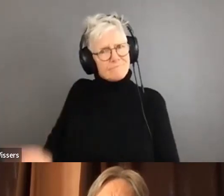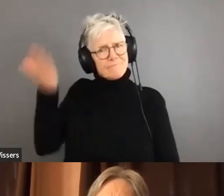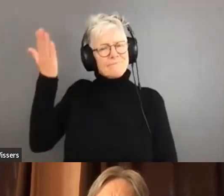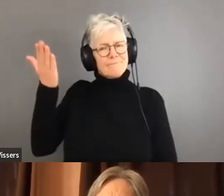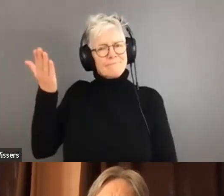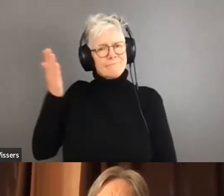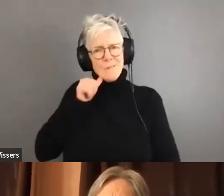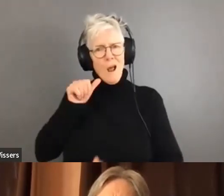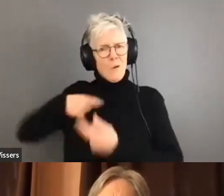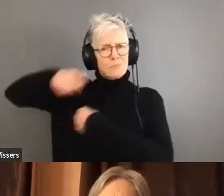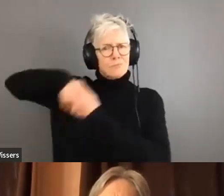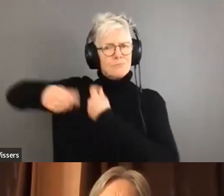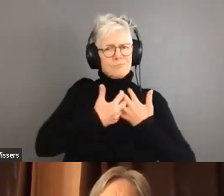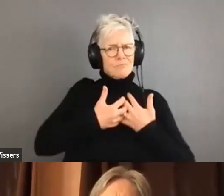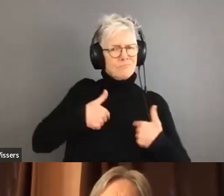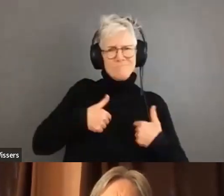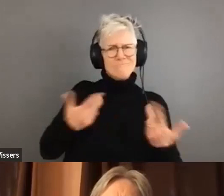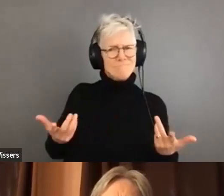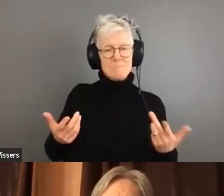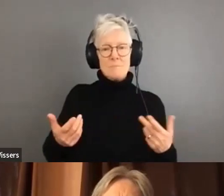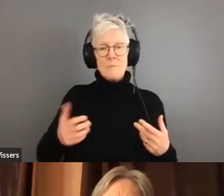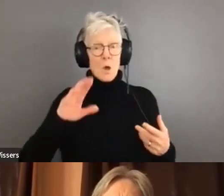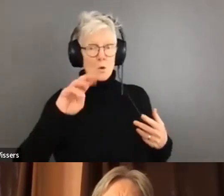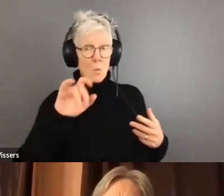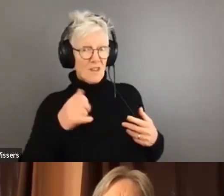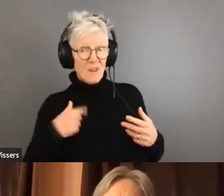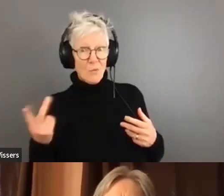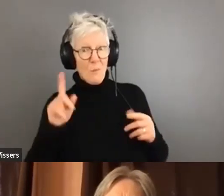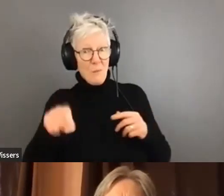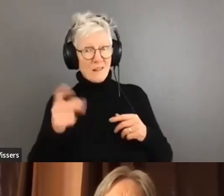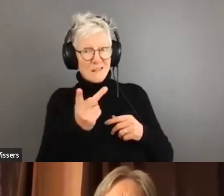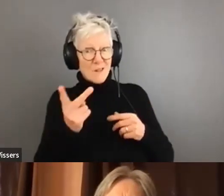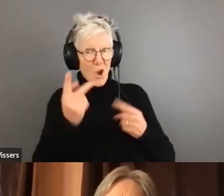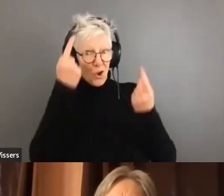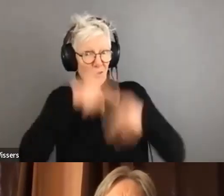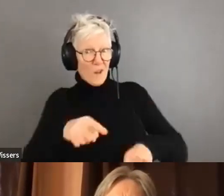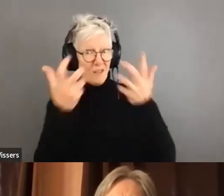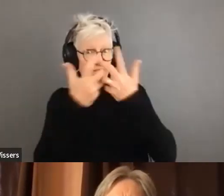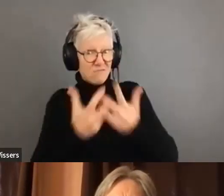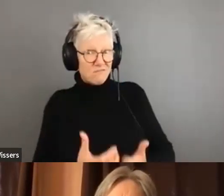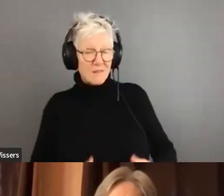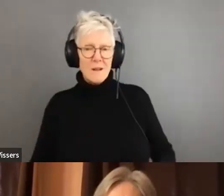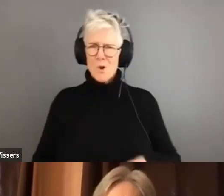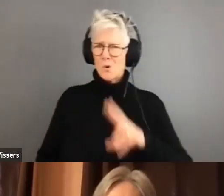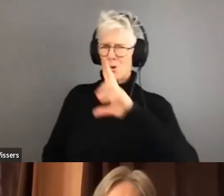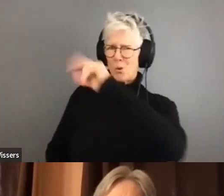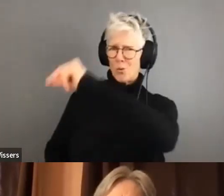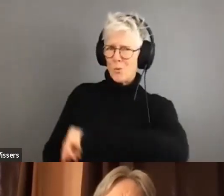So good. And you don't always have to agree either. No, right? No, I don't. I don't. That is a good